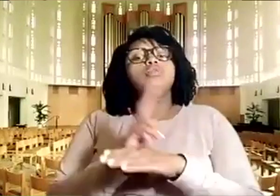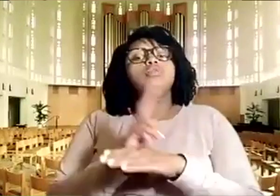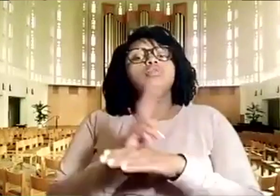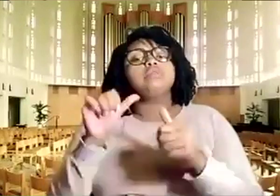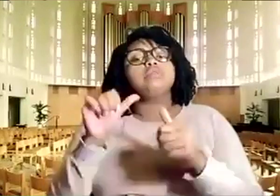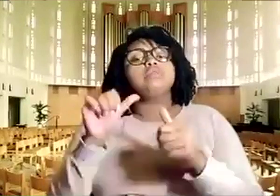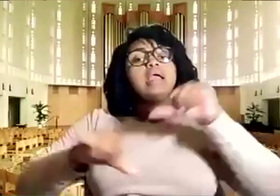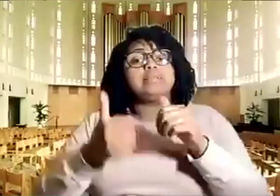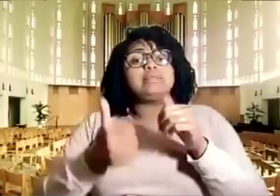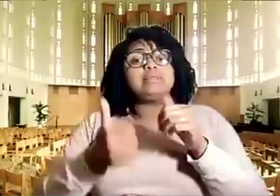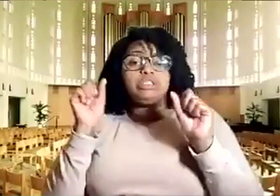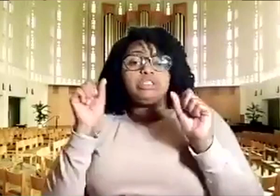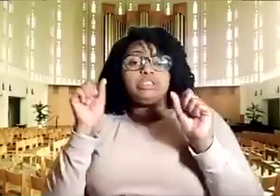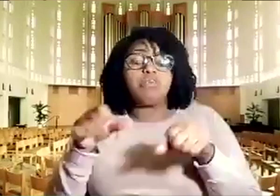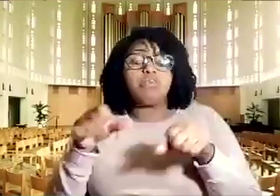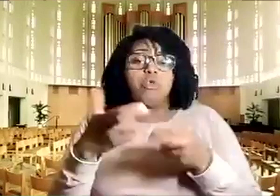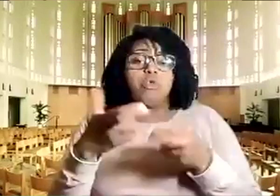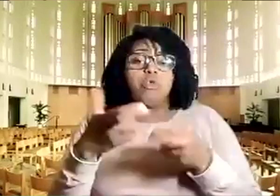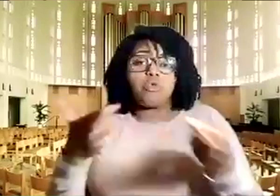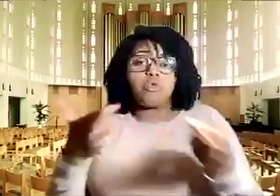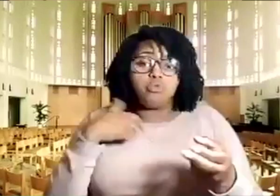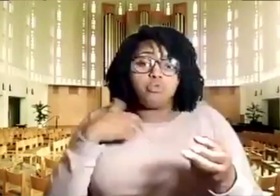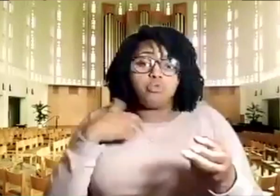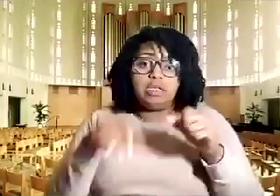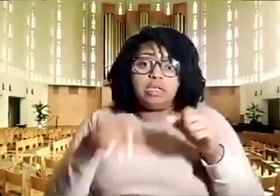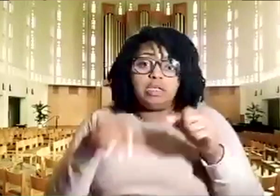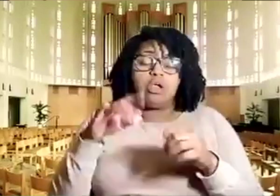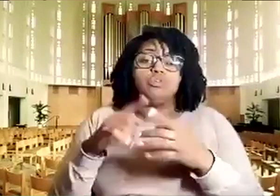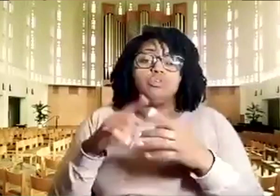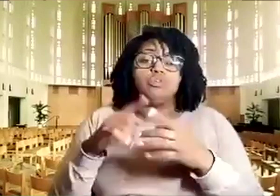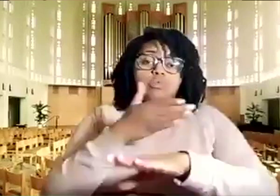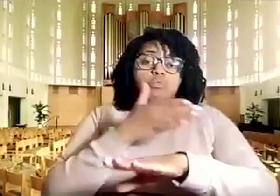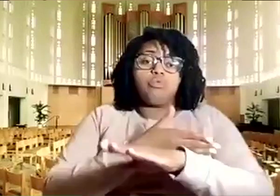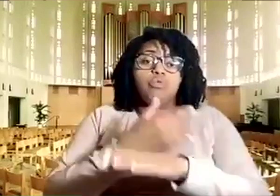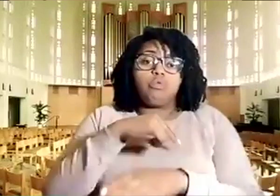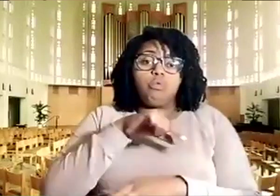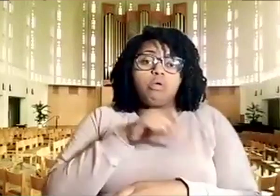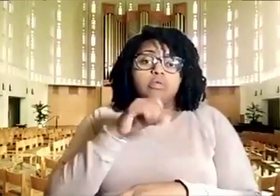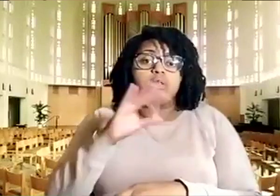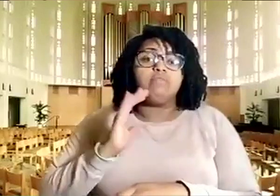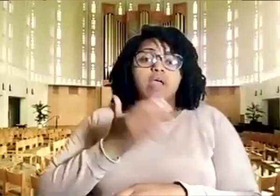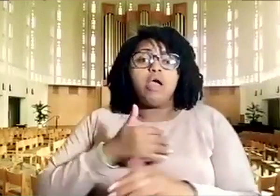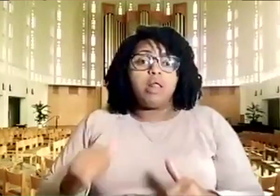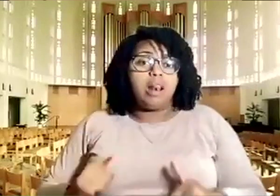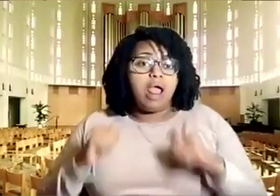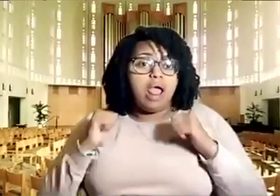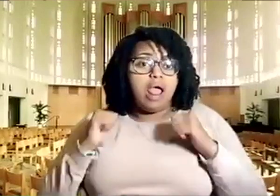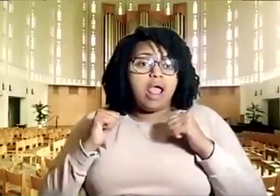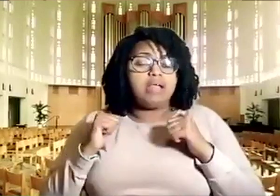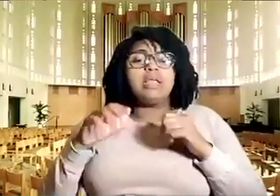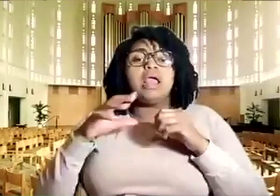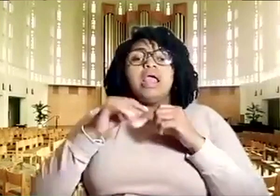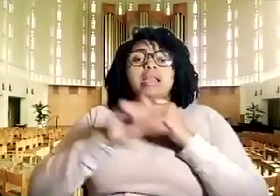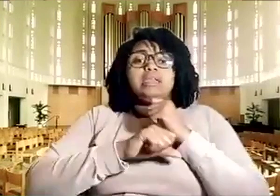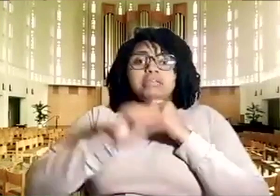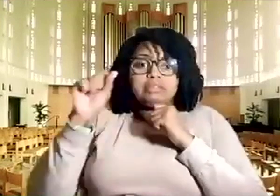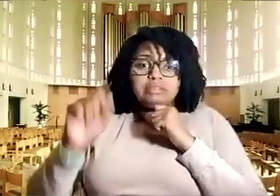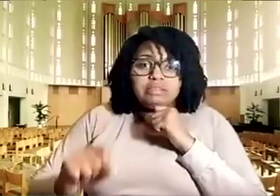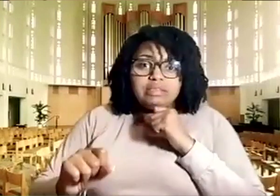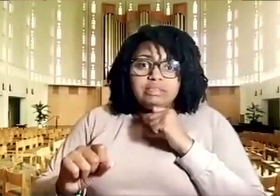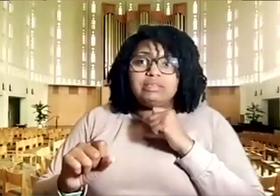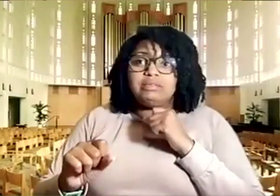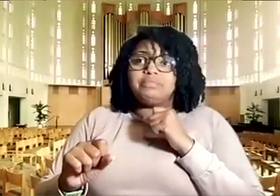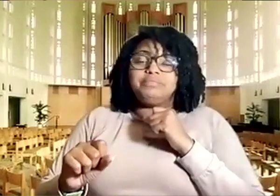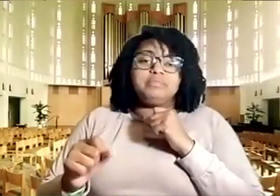resource we can find to improve the quality of our lives and extend it as far as we